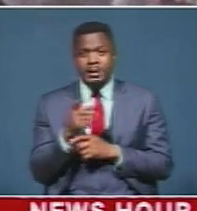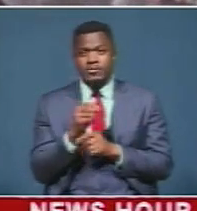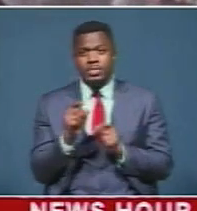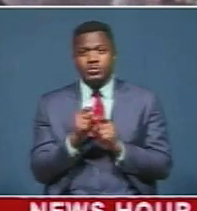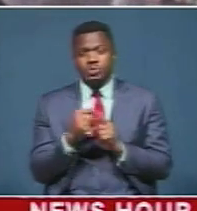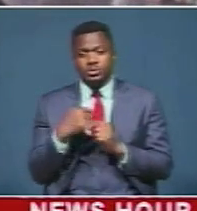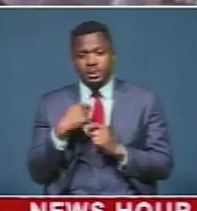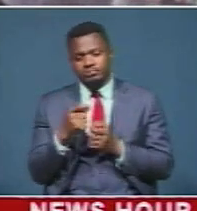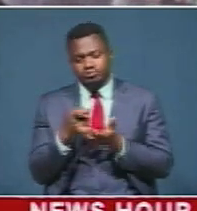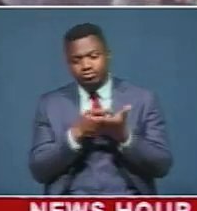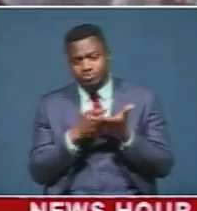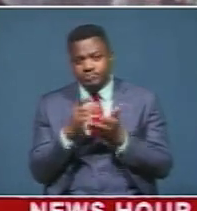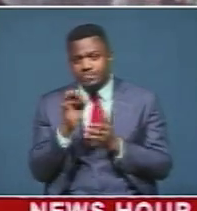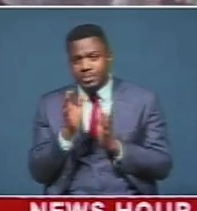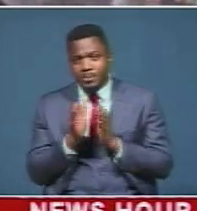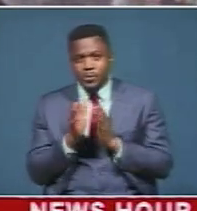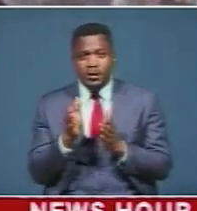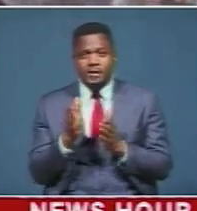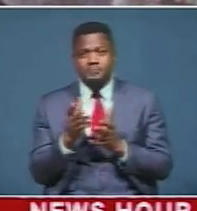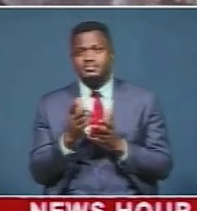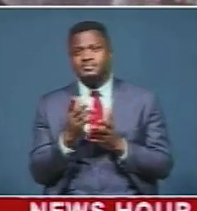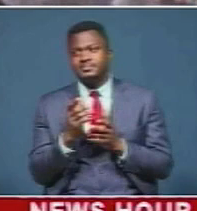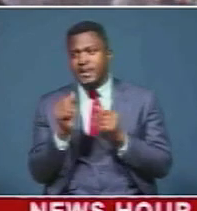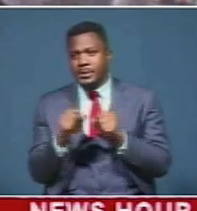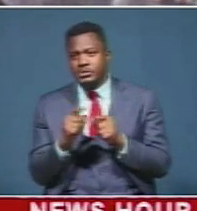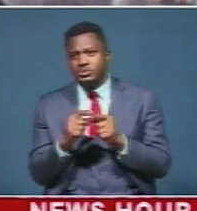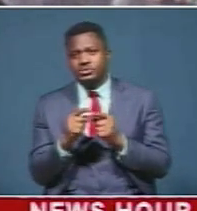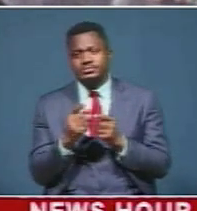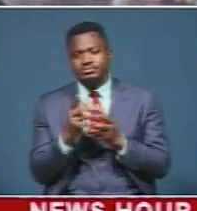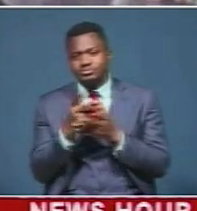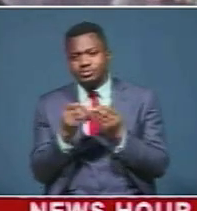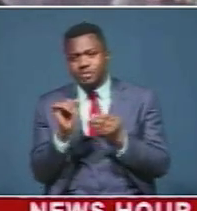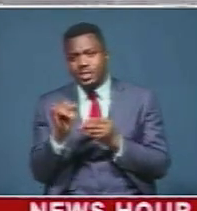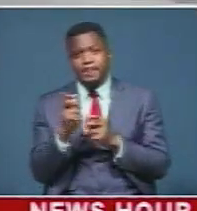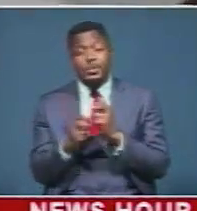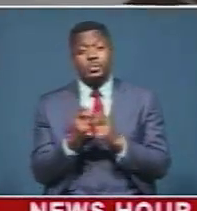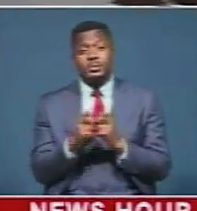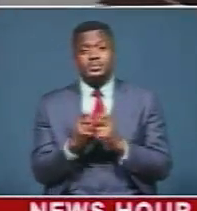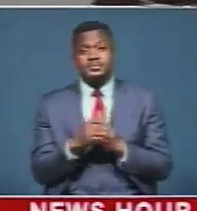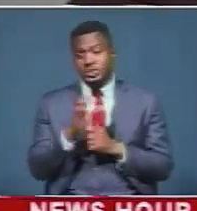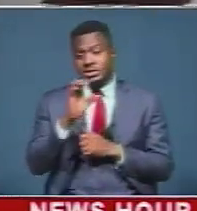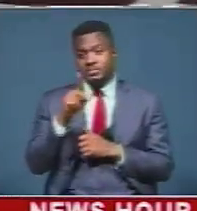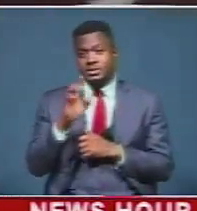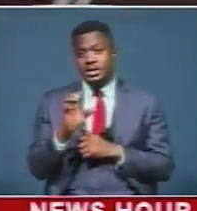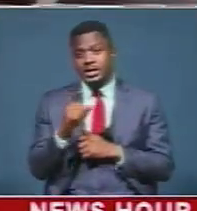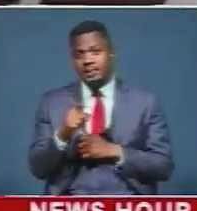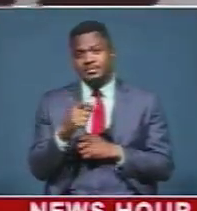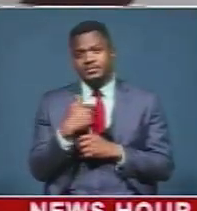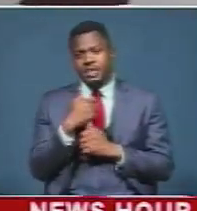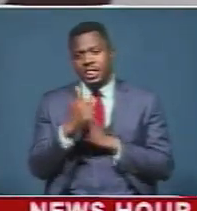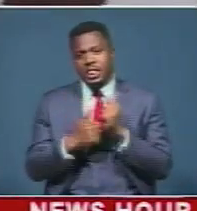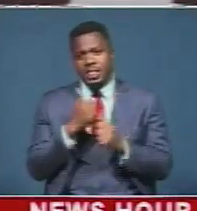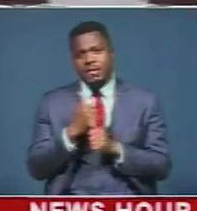that we can find a way to be able to meet the demands that you're making. The CPC has an